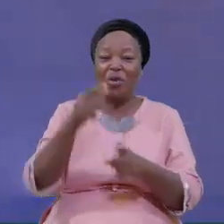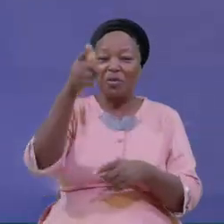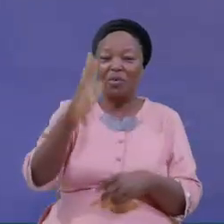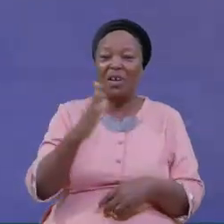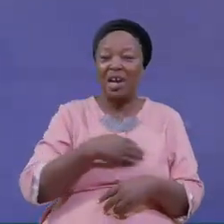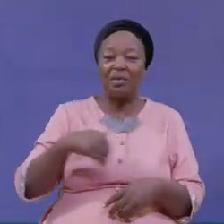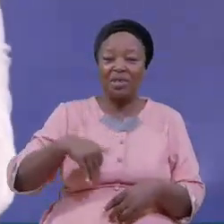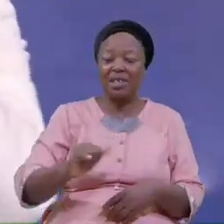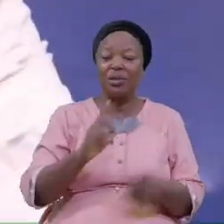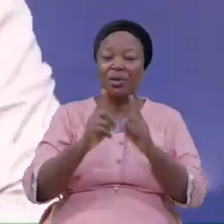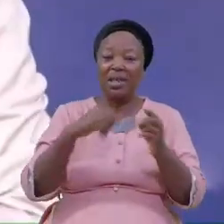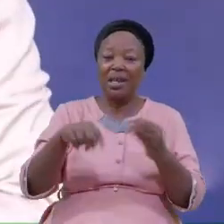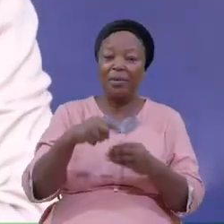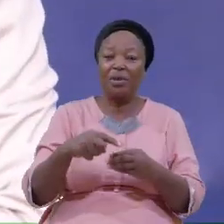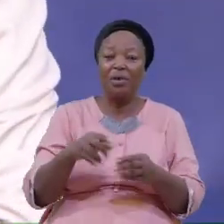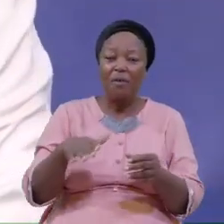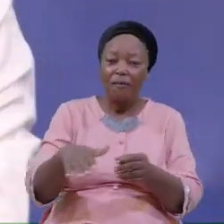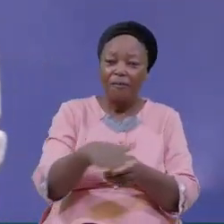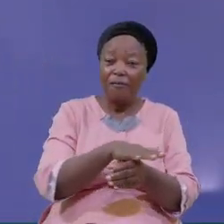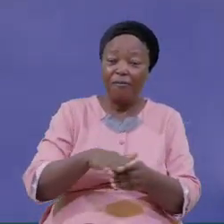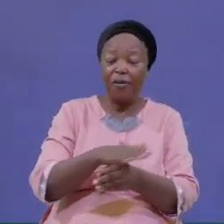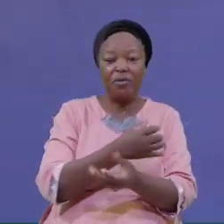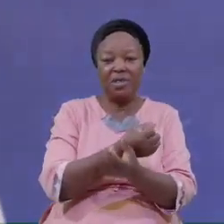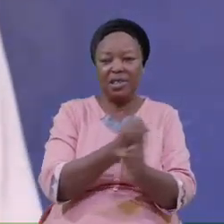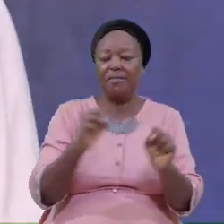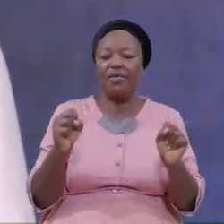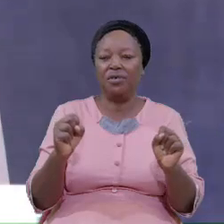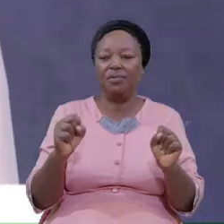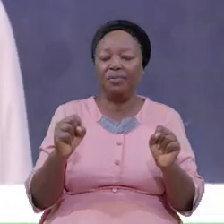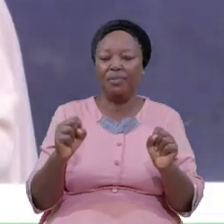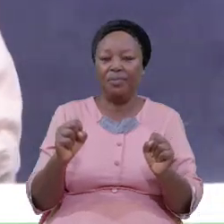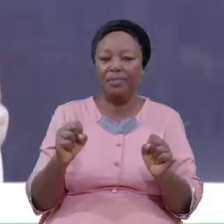about full salvation.